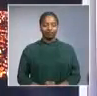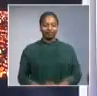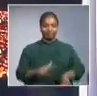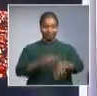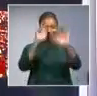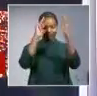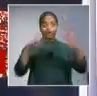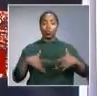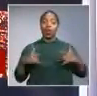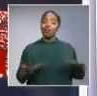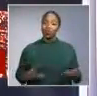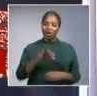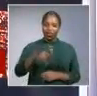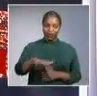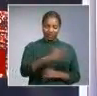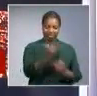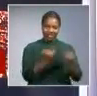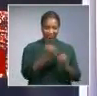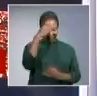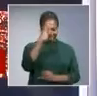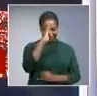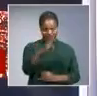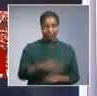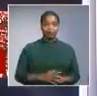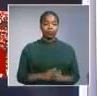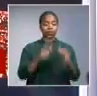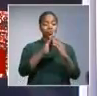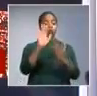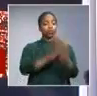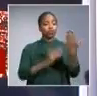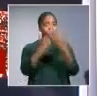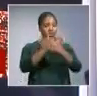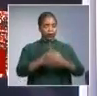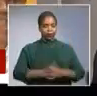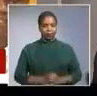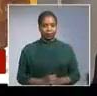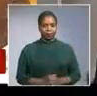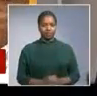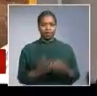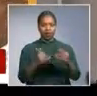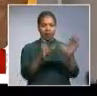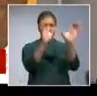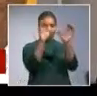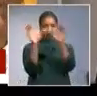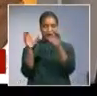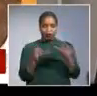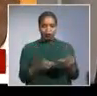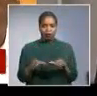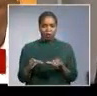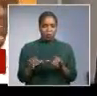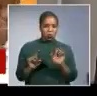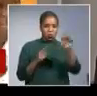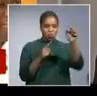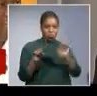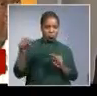It's 8 o'clock, live from Johannesburg. I'm Sally Burdett. Good evening. Your top stories tonight. A day of coalition crossfire.